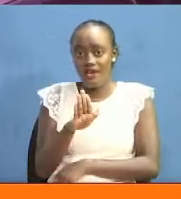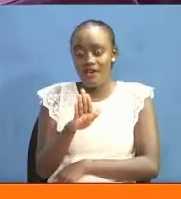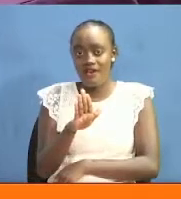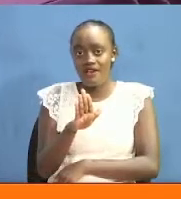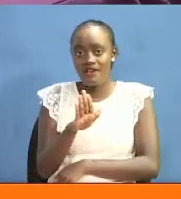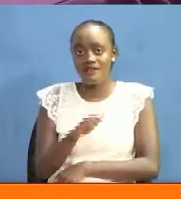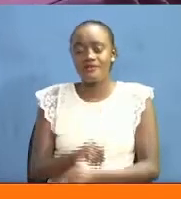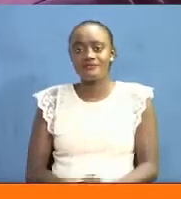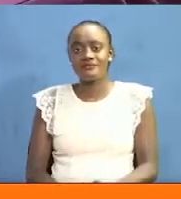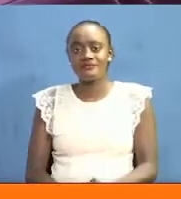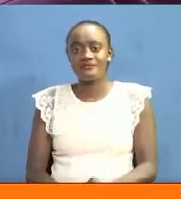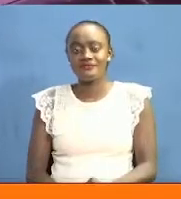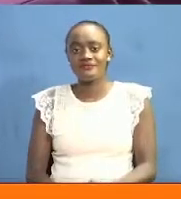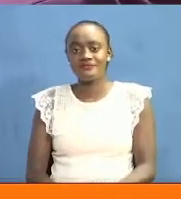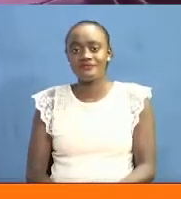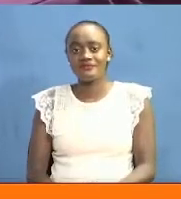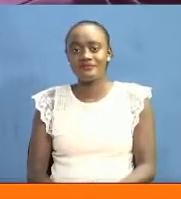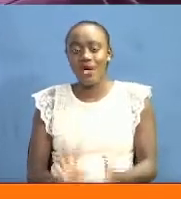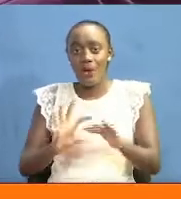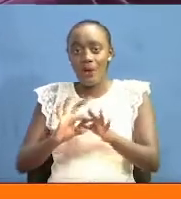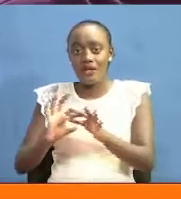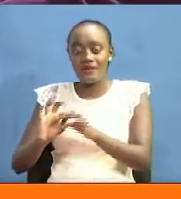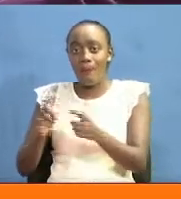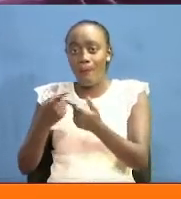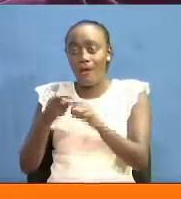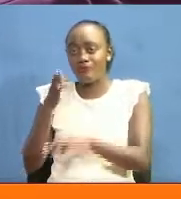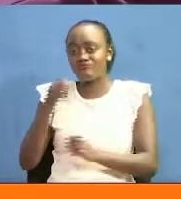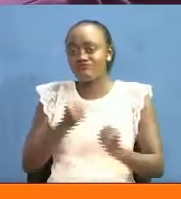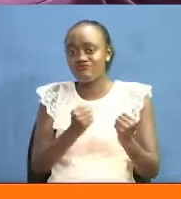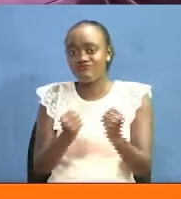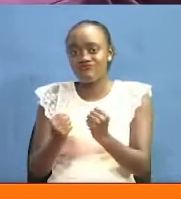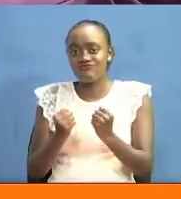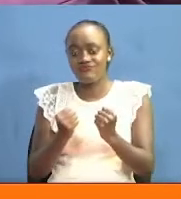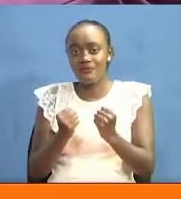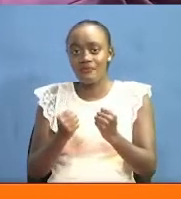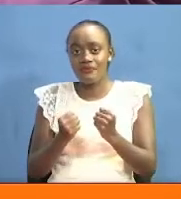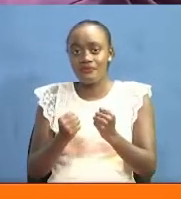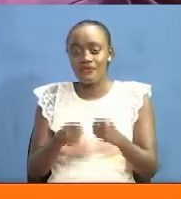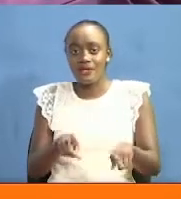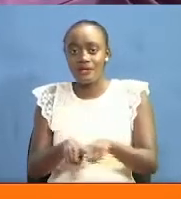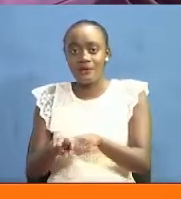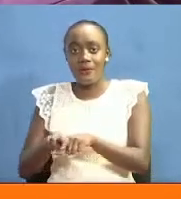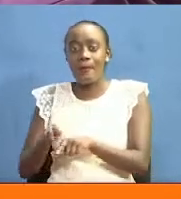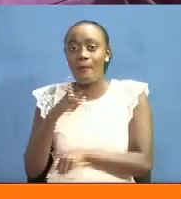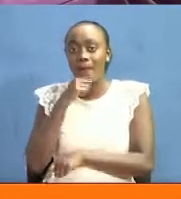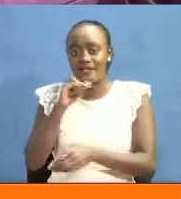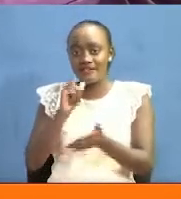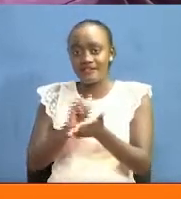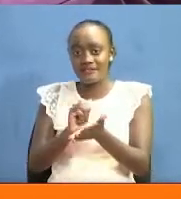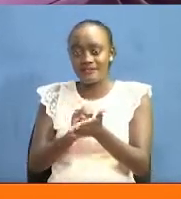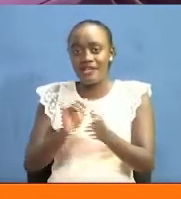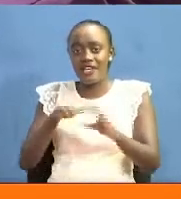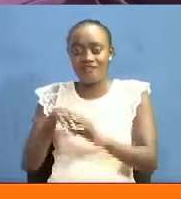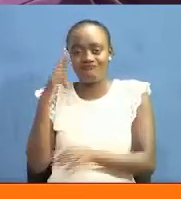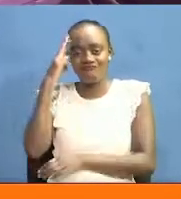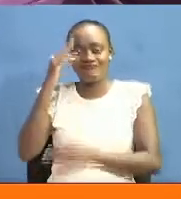name of Jesus, that they are going to be united by the Almighty. Yes. Parents from Martin and Nice sides